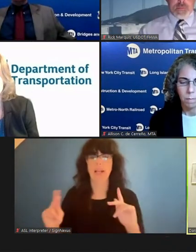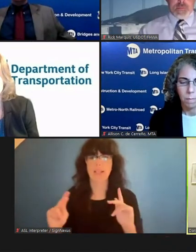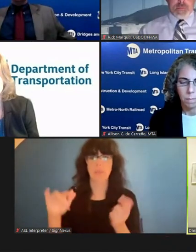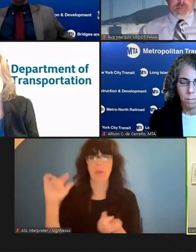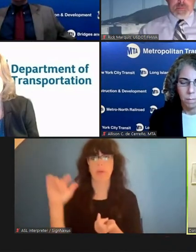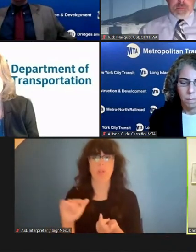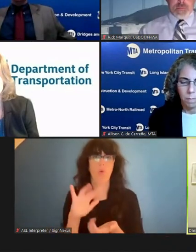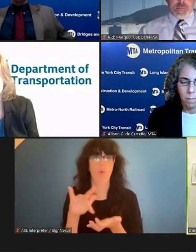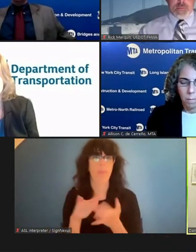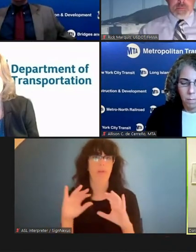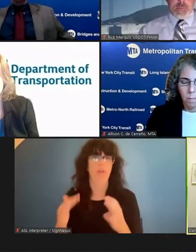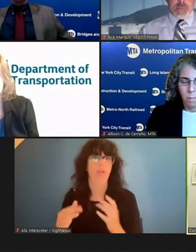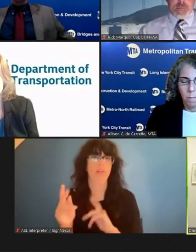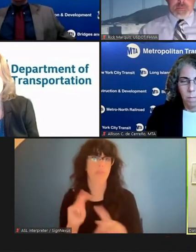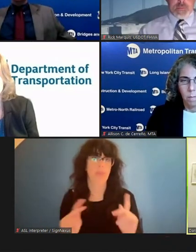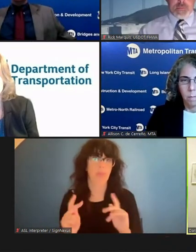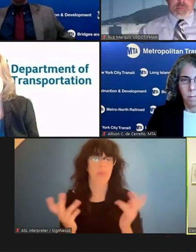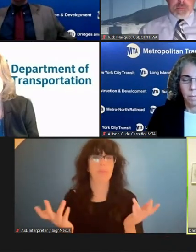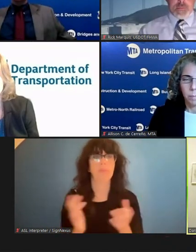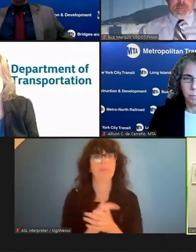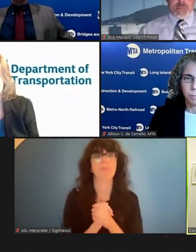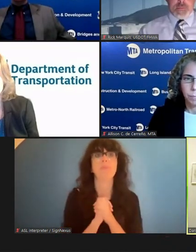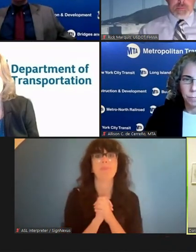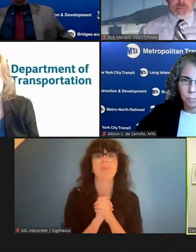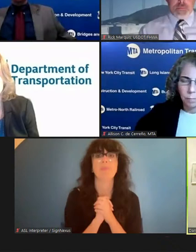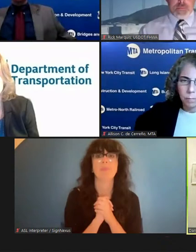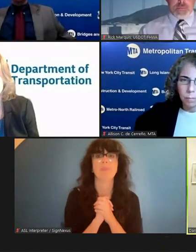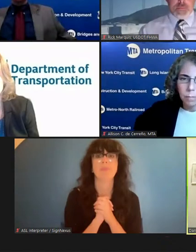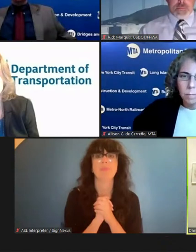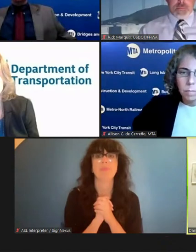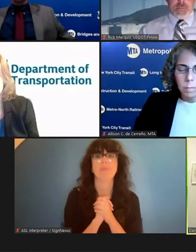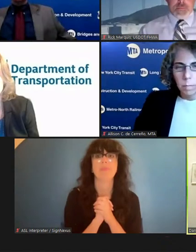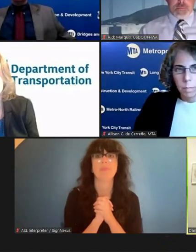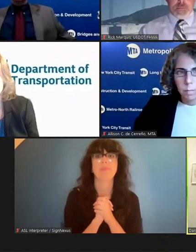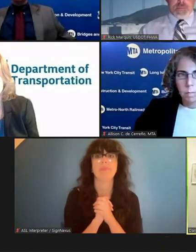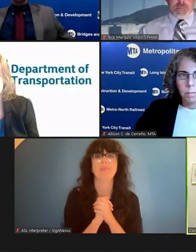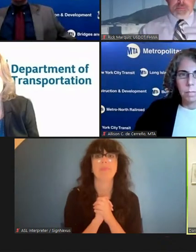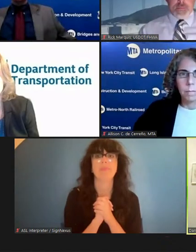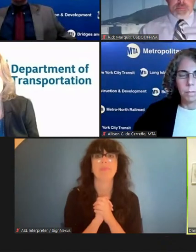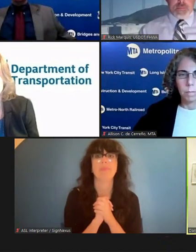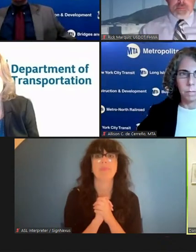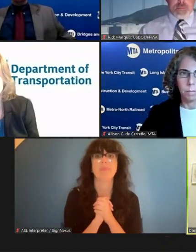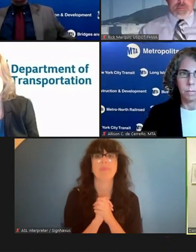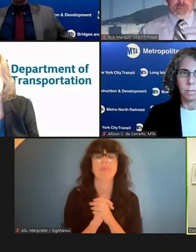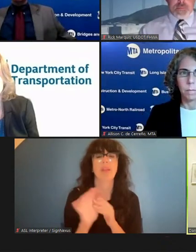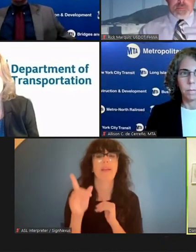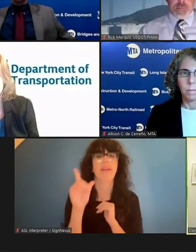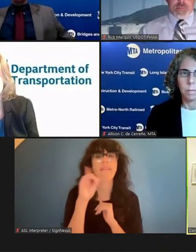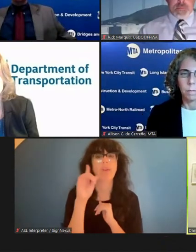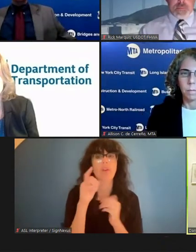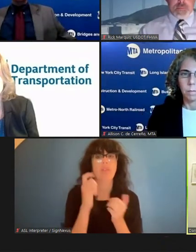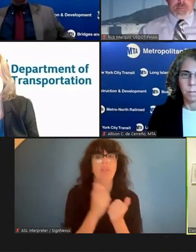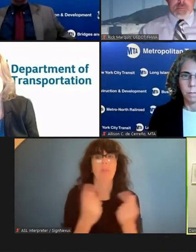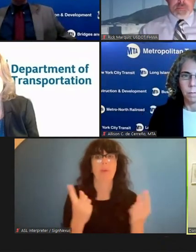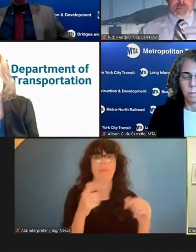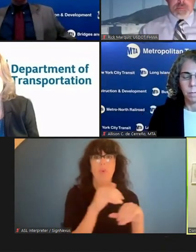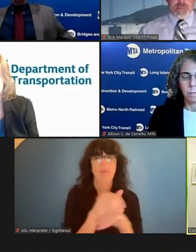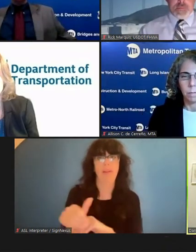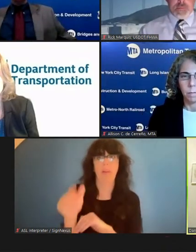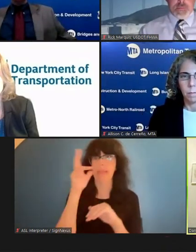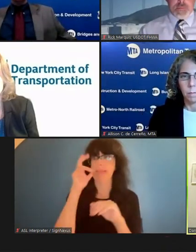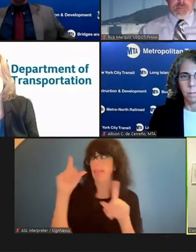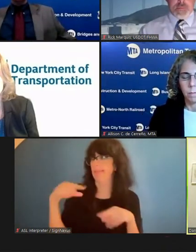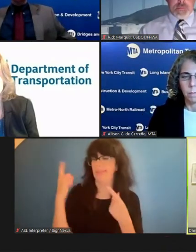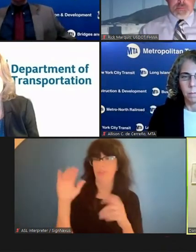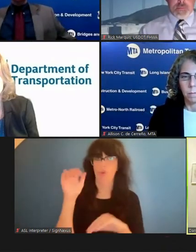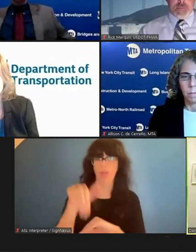middle class folks so um yeah i wanna i i've heard from everyone tonight i've been listening all night